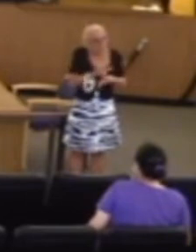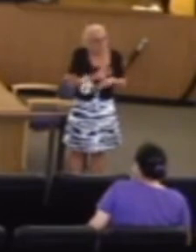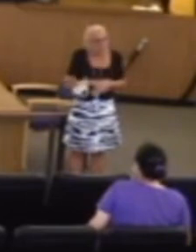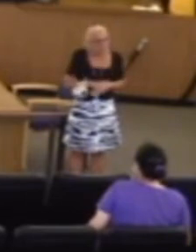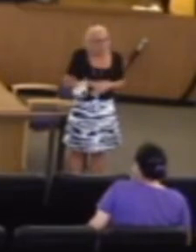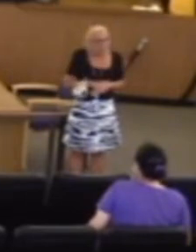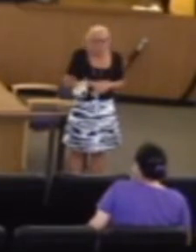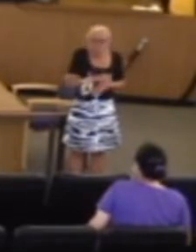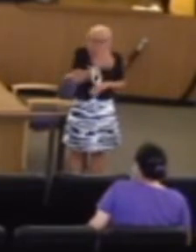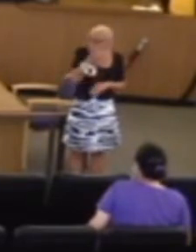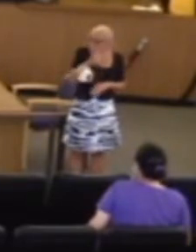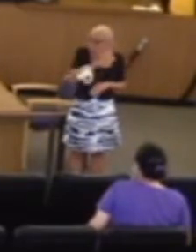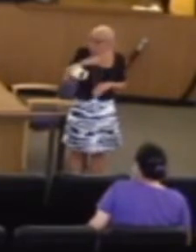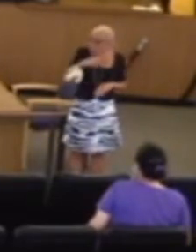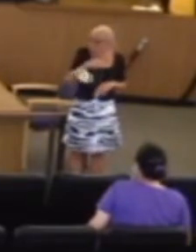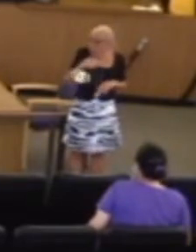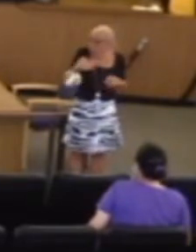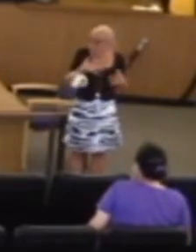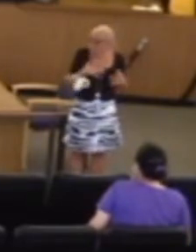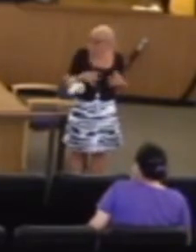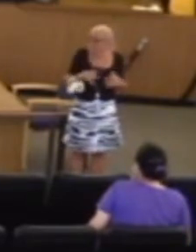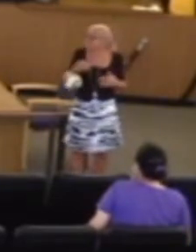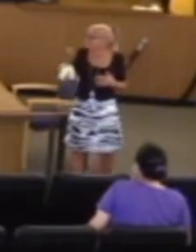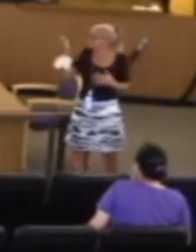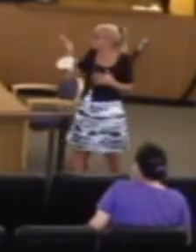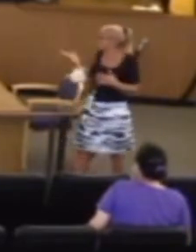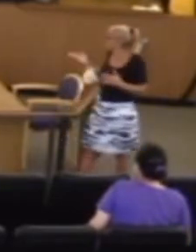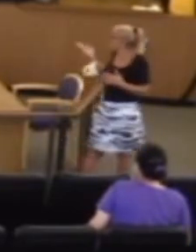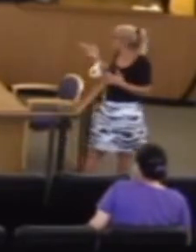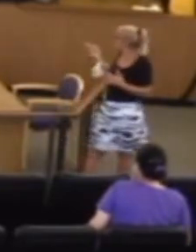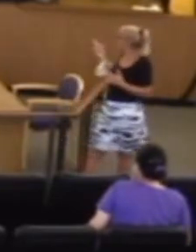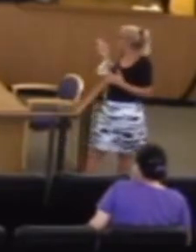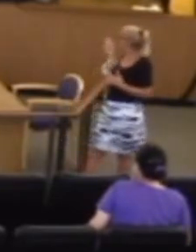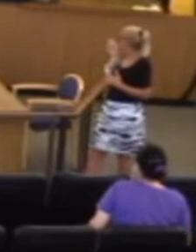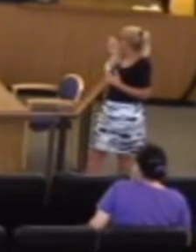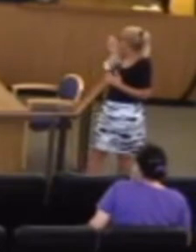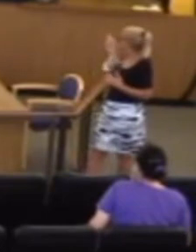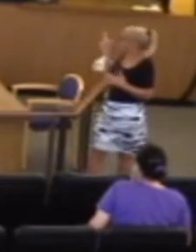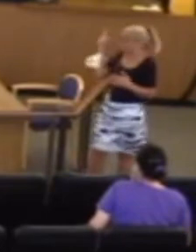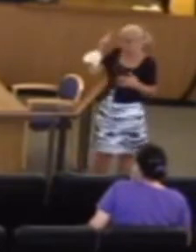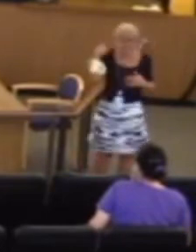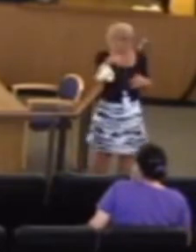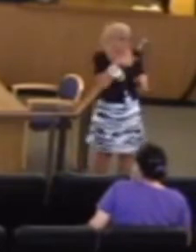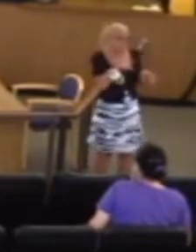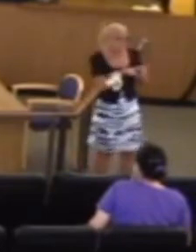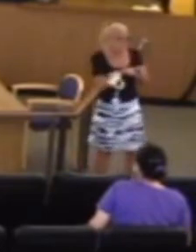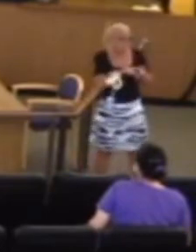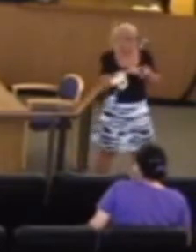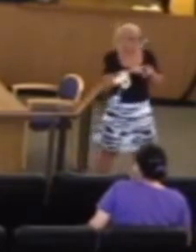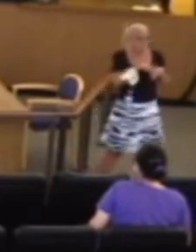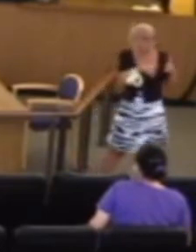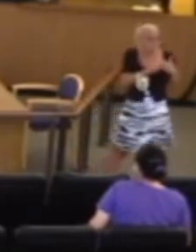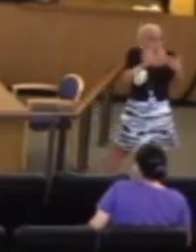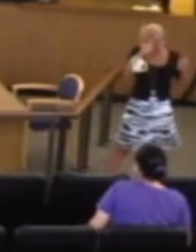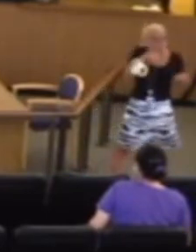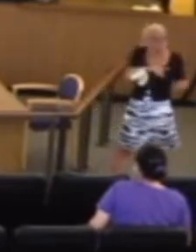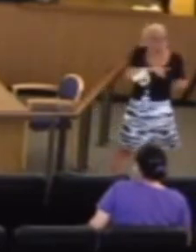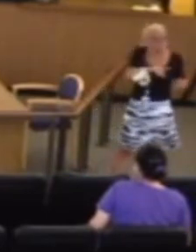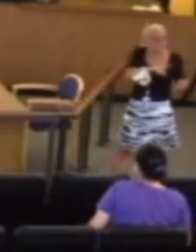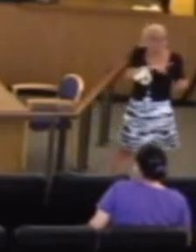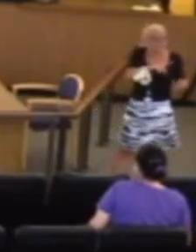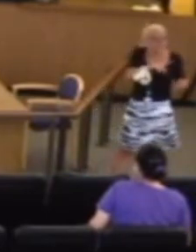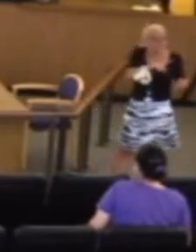you, Councilman. Any other board member wish to be heard? Supervisor, I just want to, I think that we will all say that